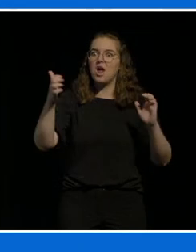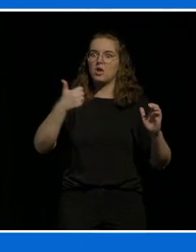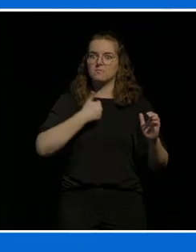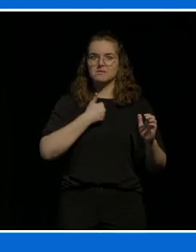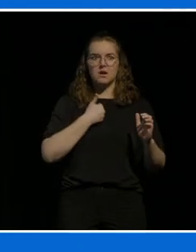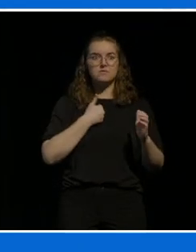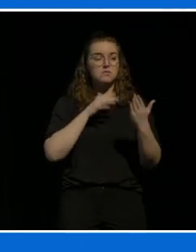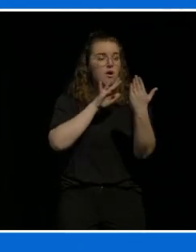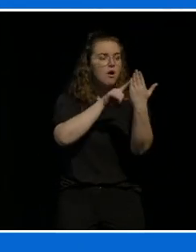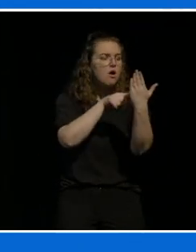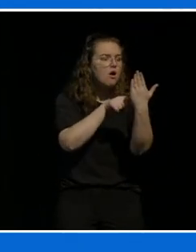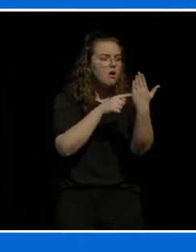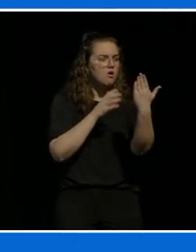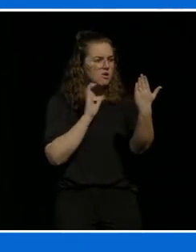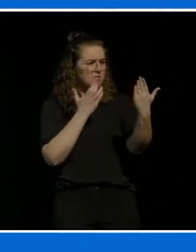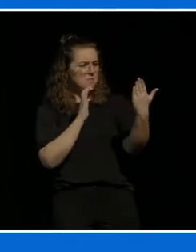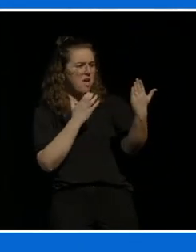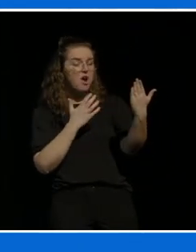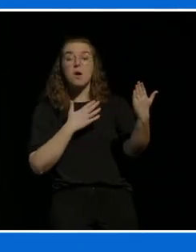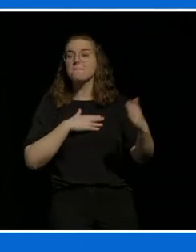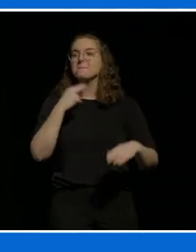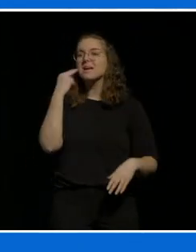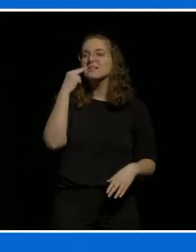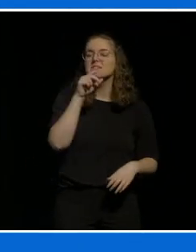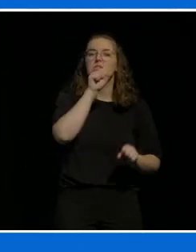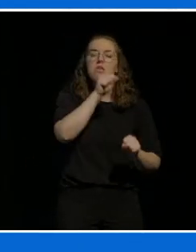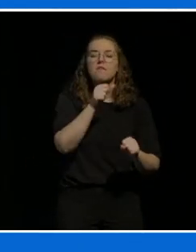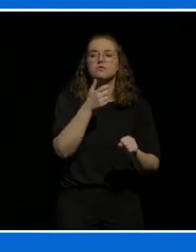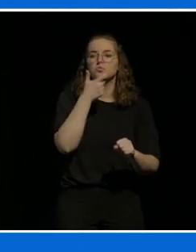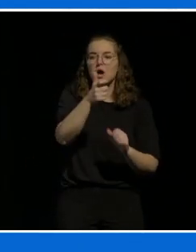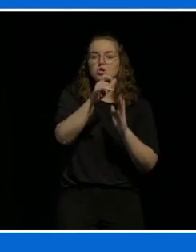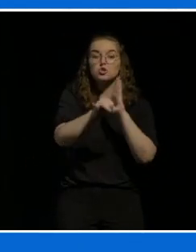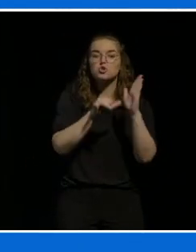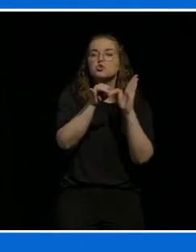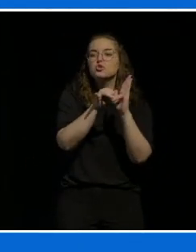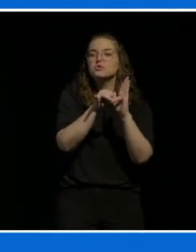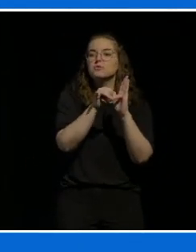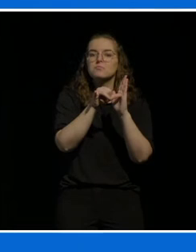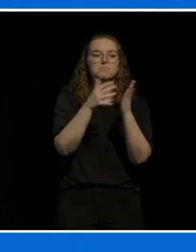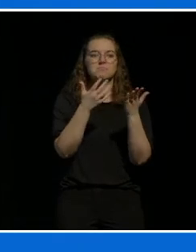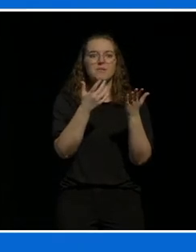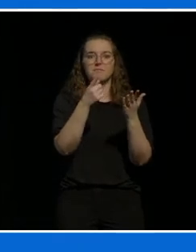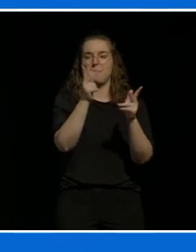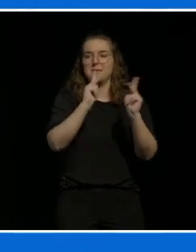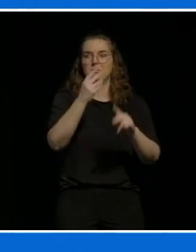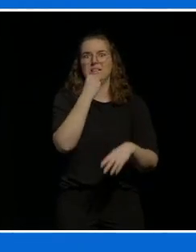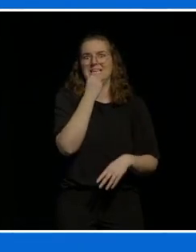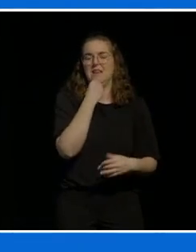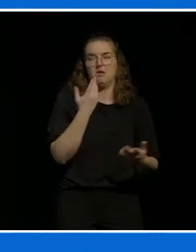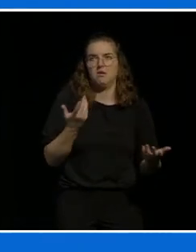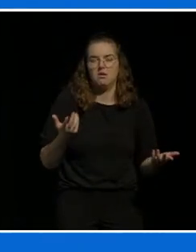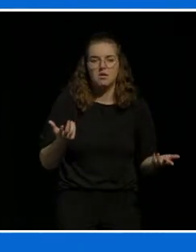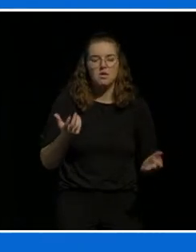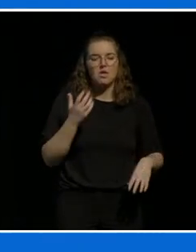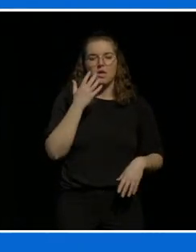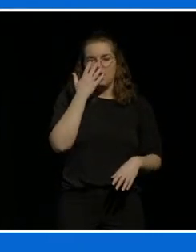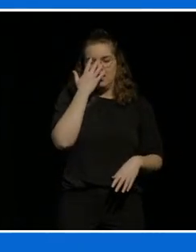So if they're watching someone, my niece likes to watch YouTube videos of people eating or something like that, I have no idea. But